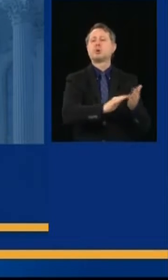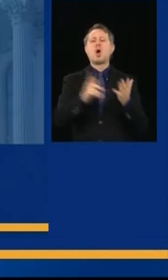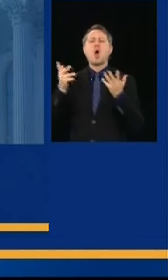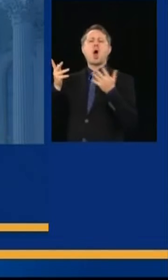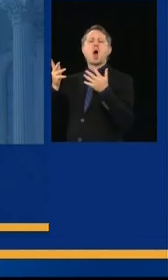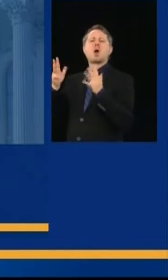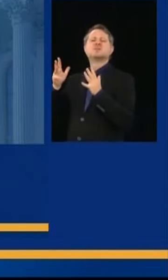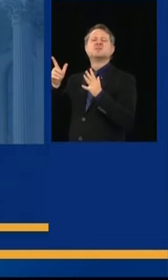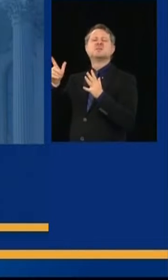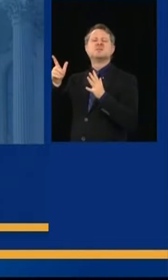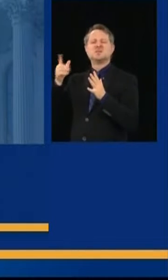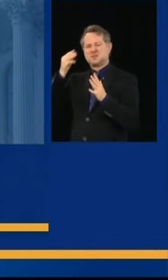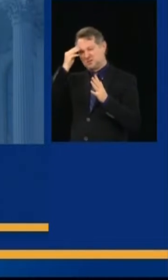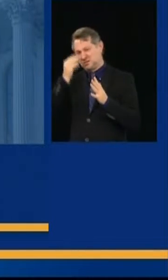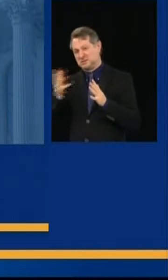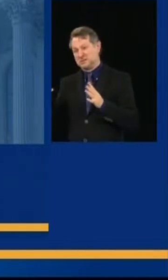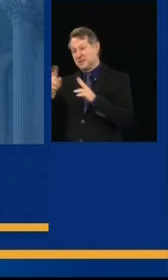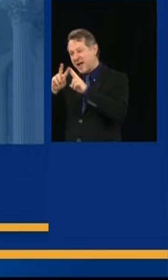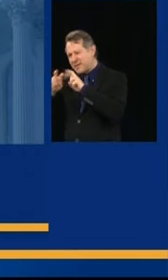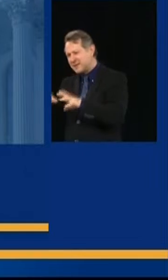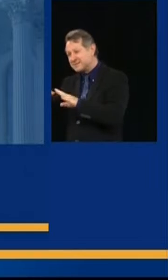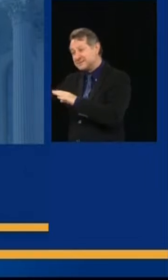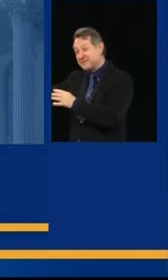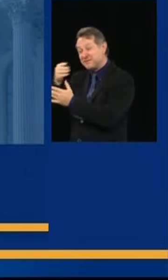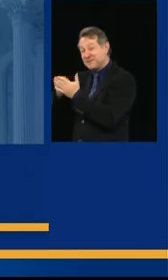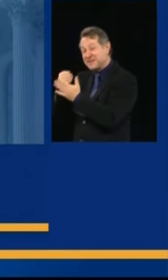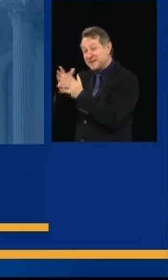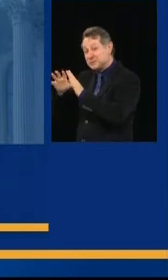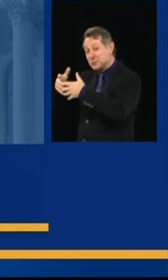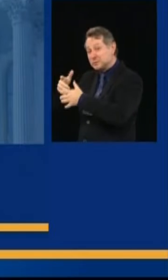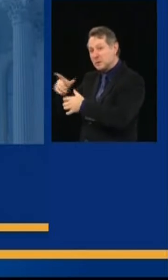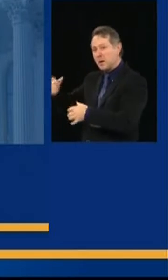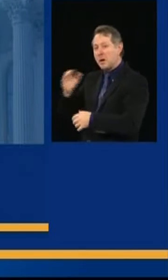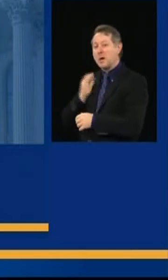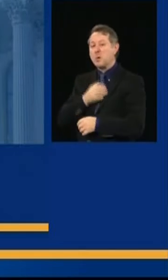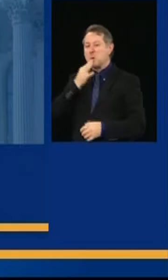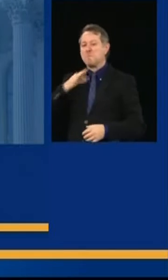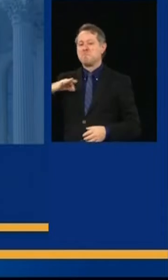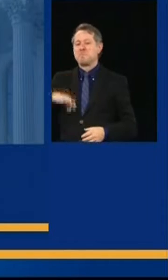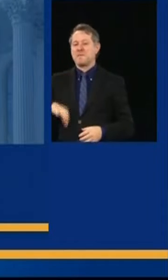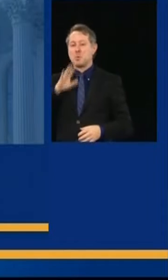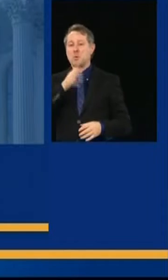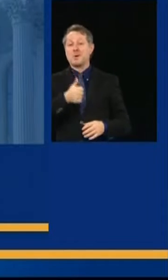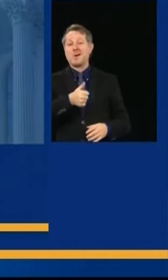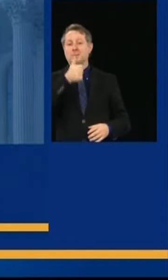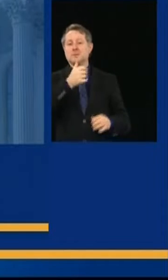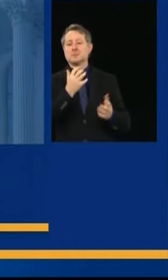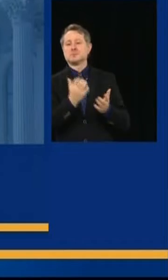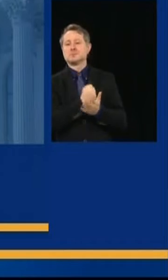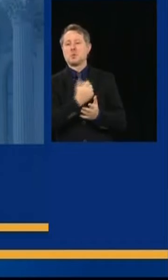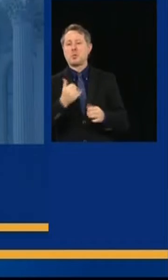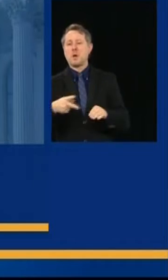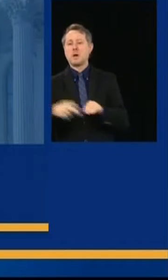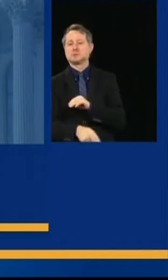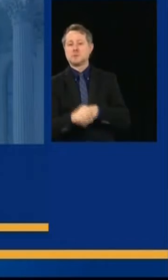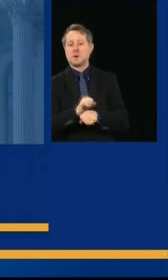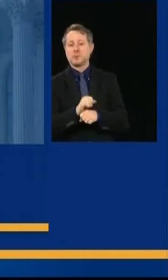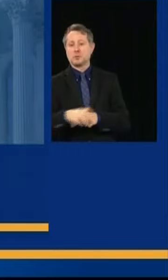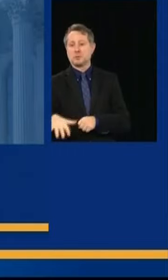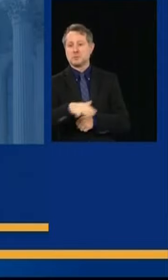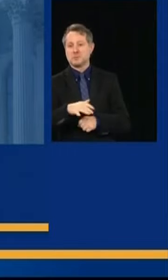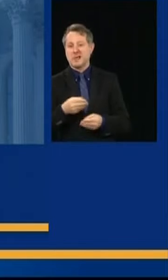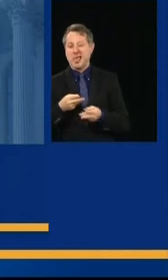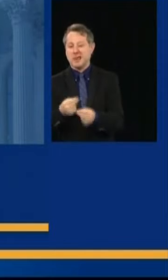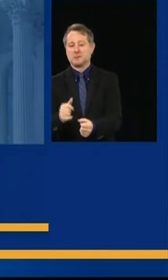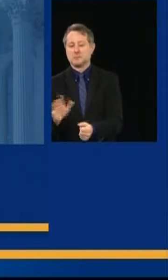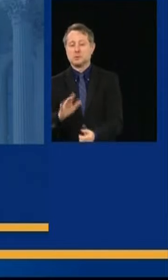their profits are going to go up because they're going to reduce their payroll. So you'll have Americans who are